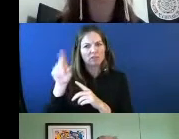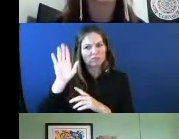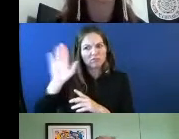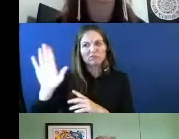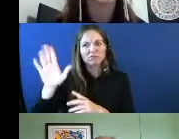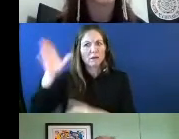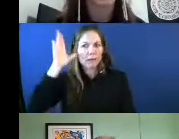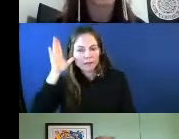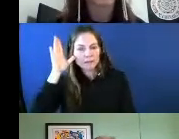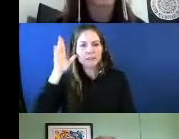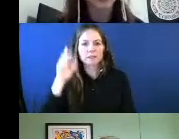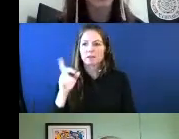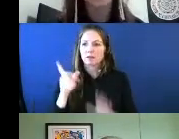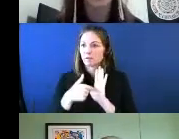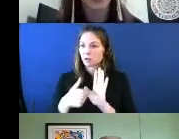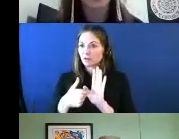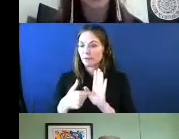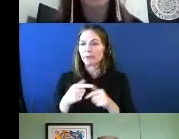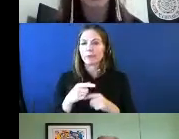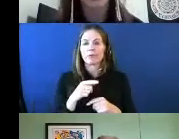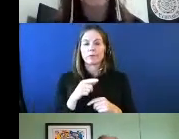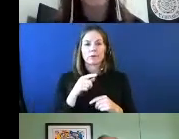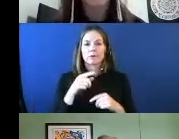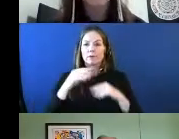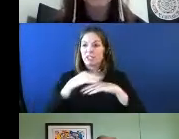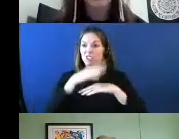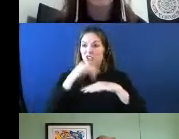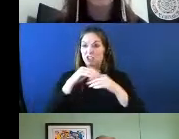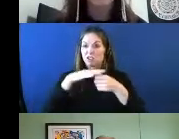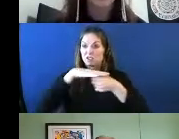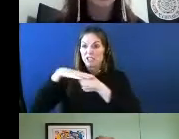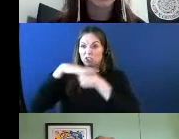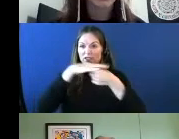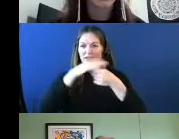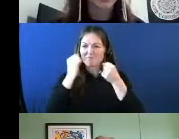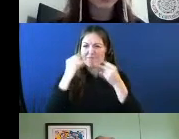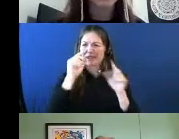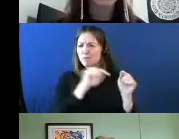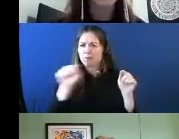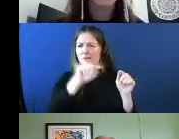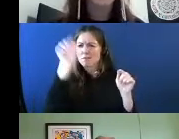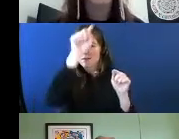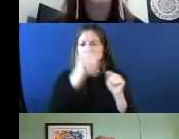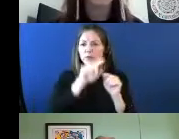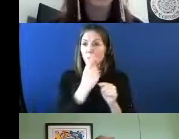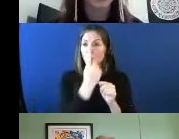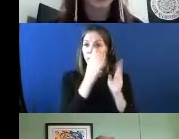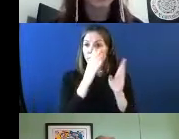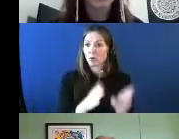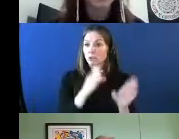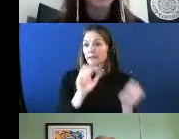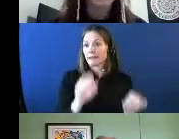and no one Indigenous person speaks on behalf of other Indigenous peoples, particularly without